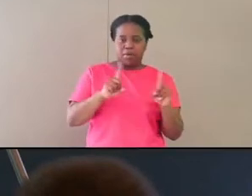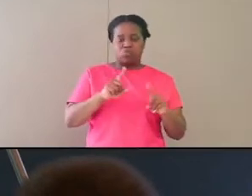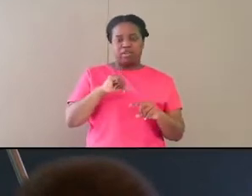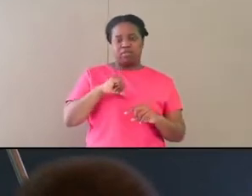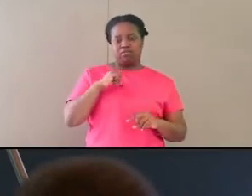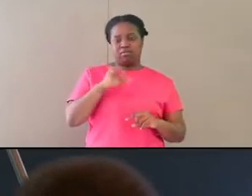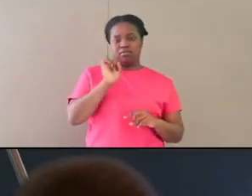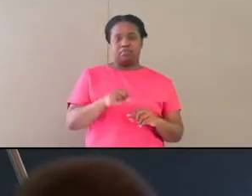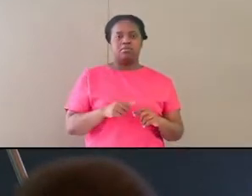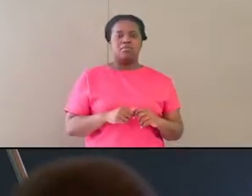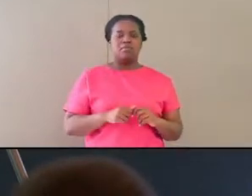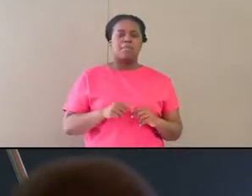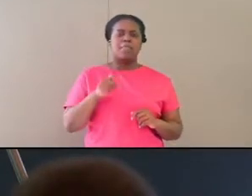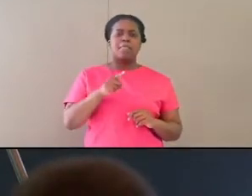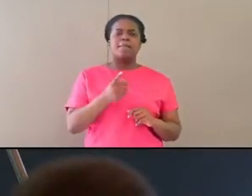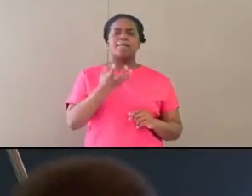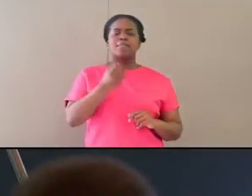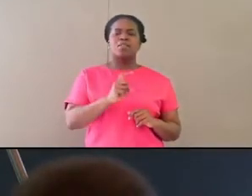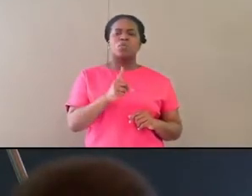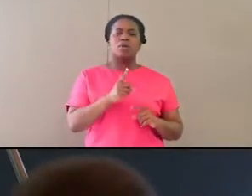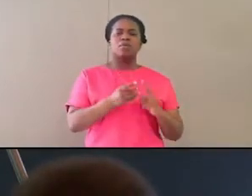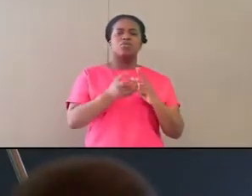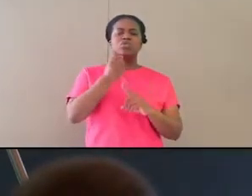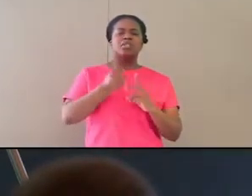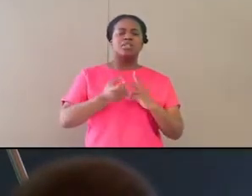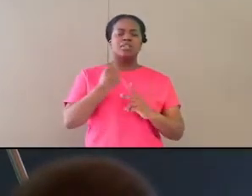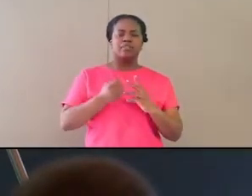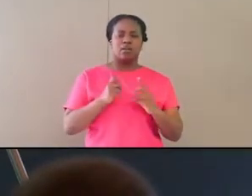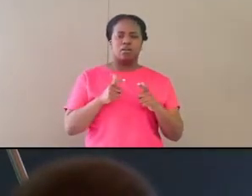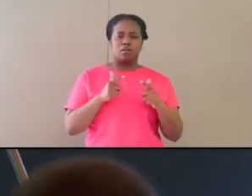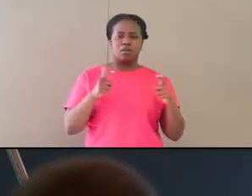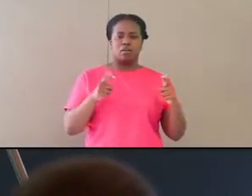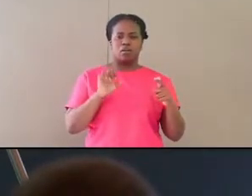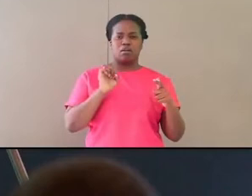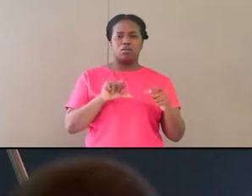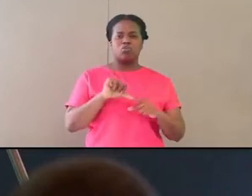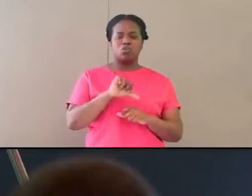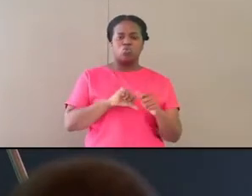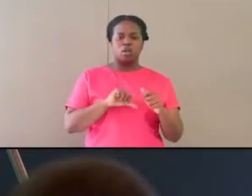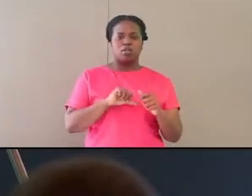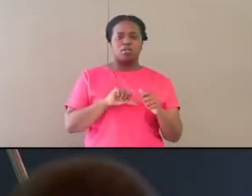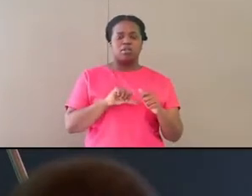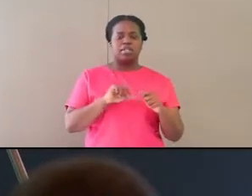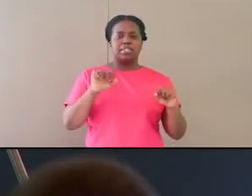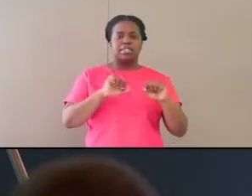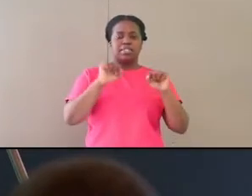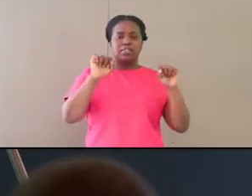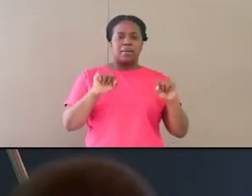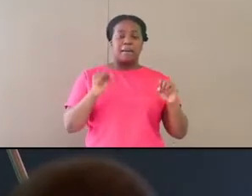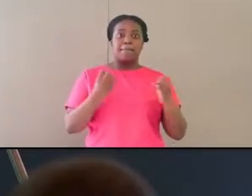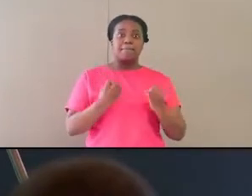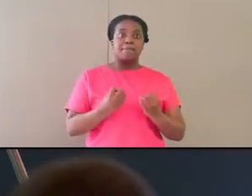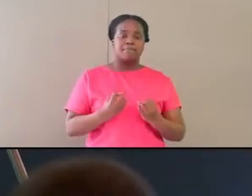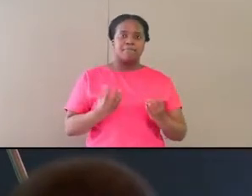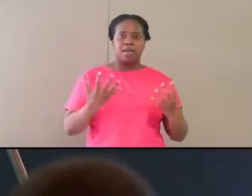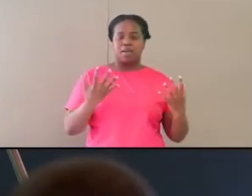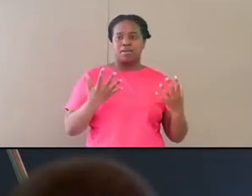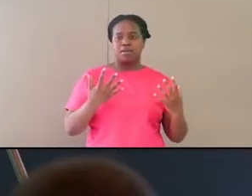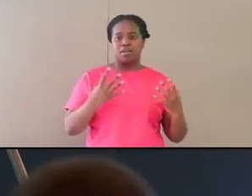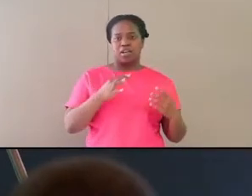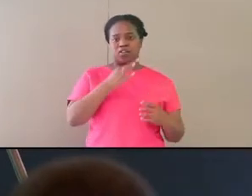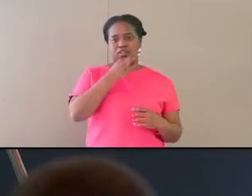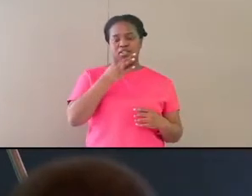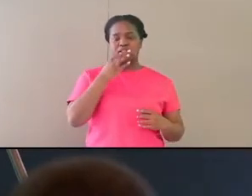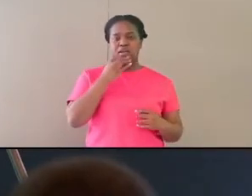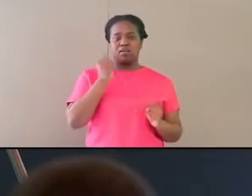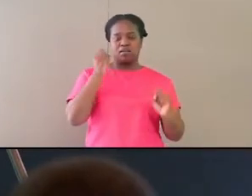dovetails with the goal of achieving an expanded social security system many have already alluded to this